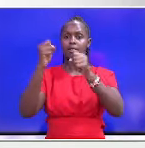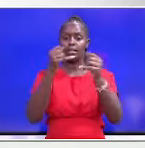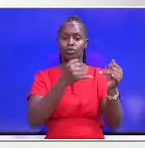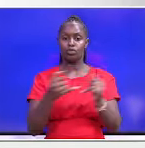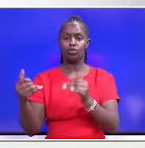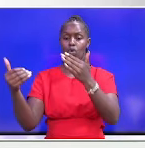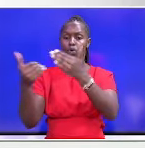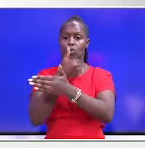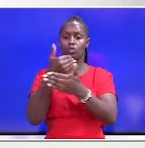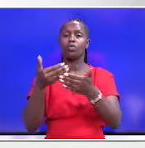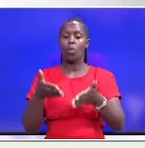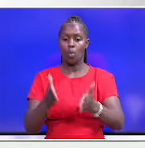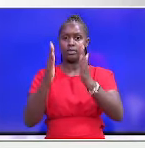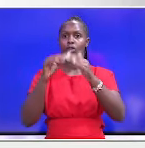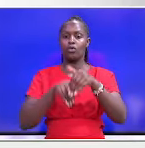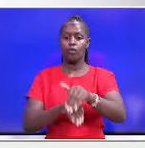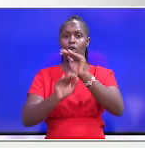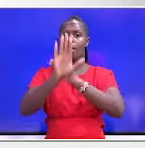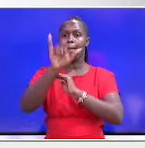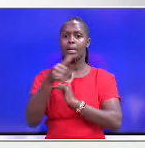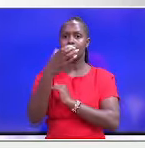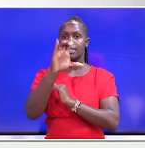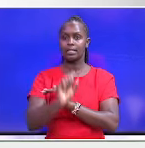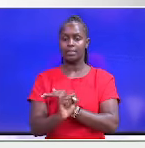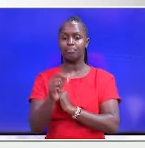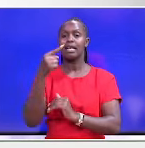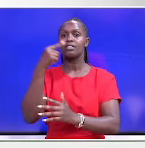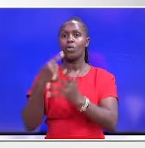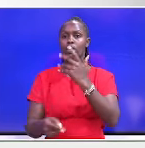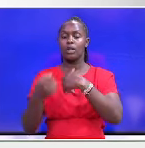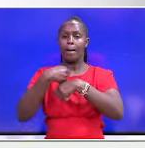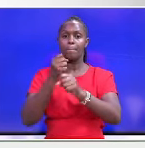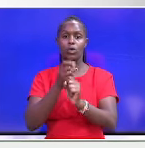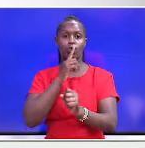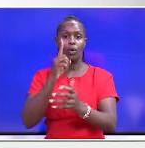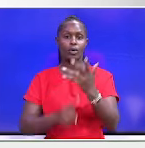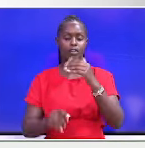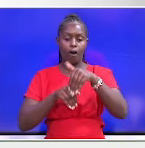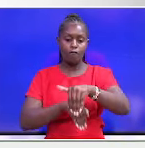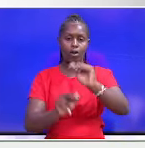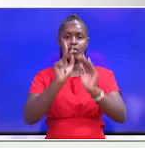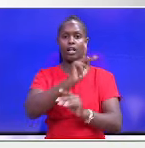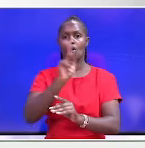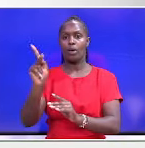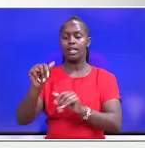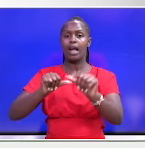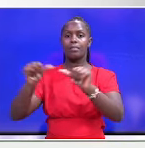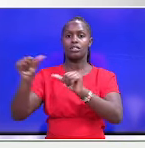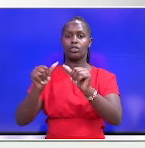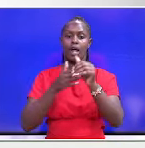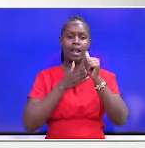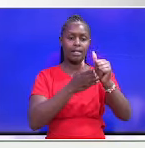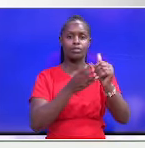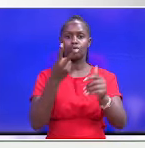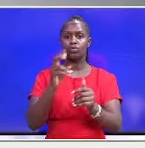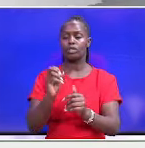to be followed by his cabinet secretaries. A key priority is to ensure the success of the Kenya Kwanza administration leading up to 2027.